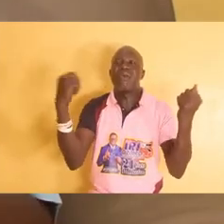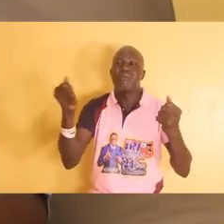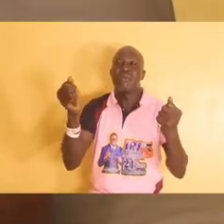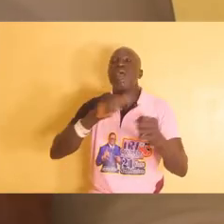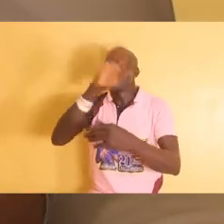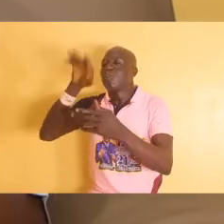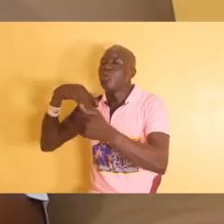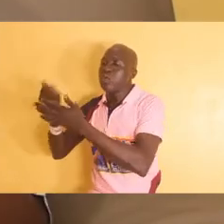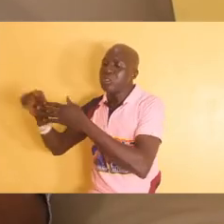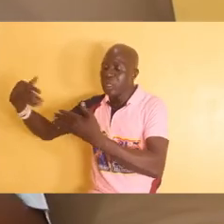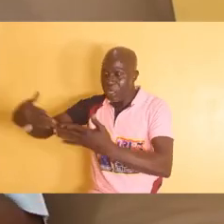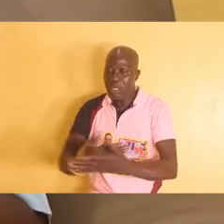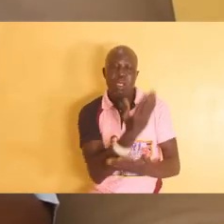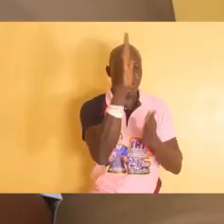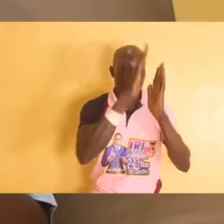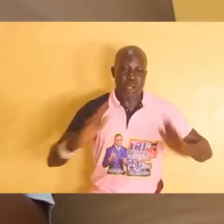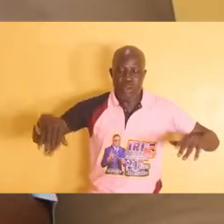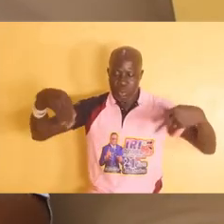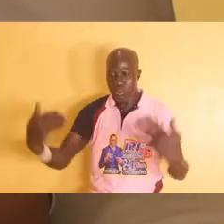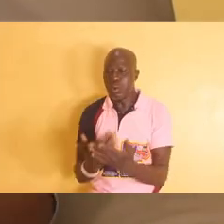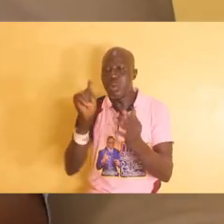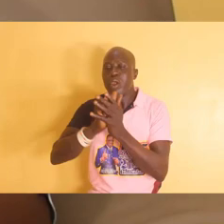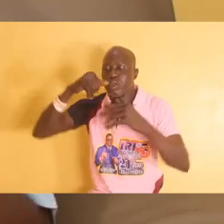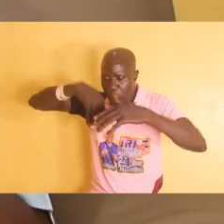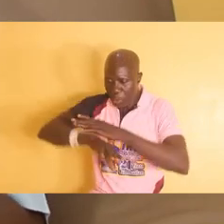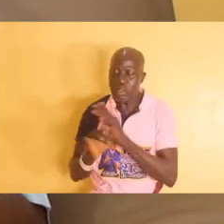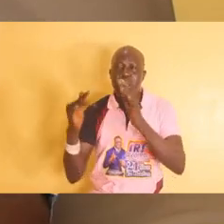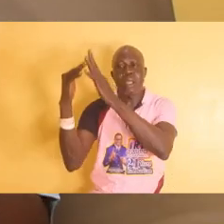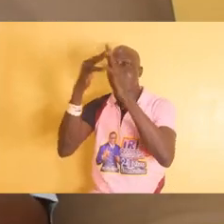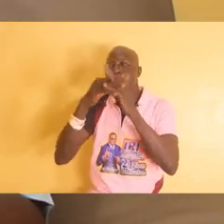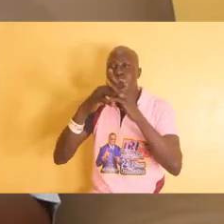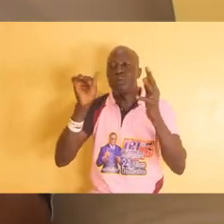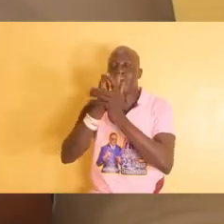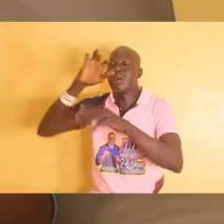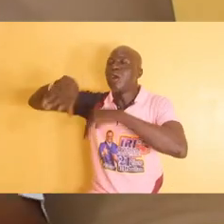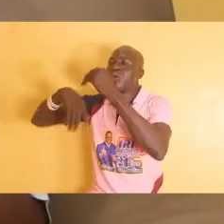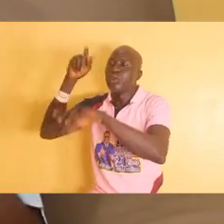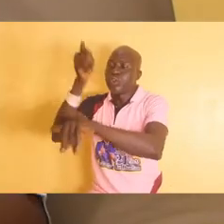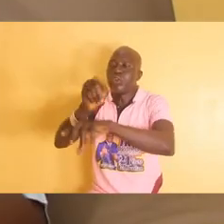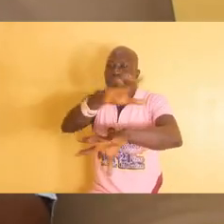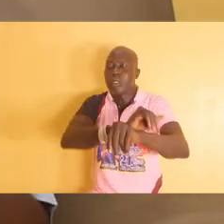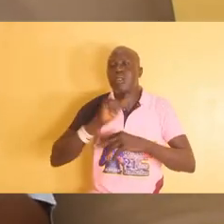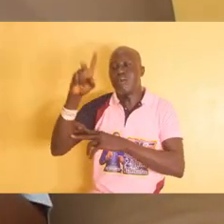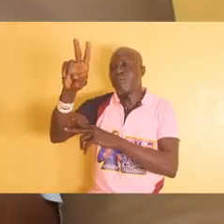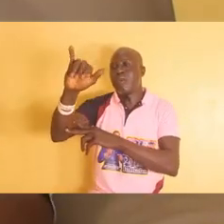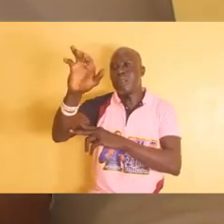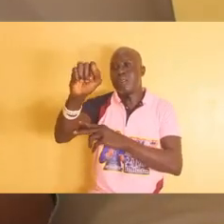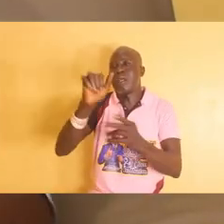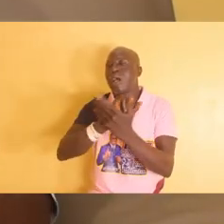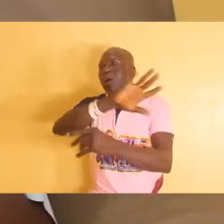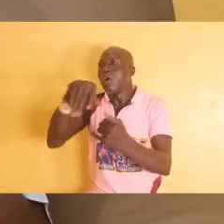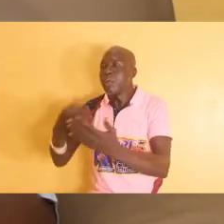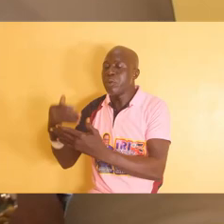wedding anniversary today. You are doing your housewarming today. You are just entering abroad. You just receive your visa.